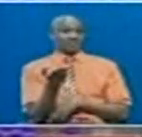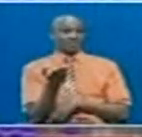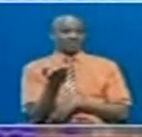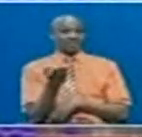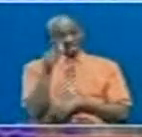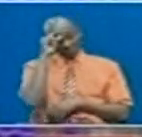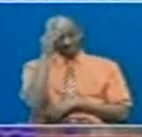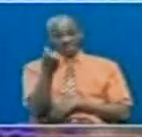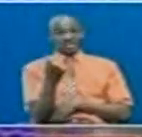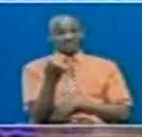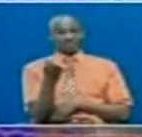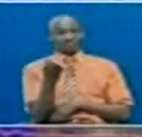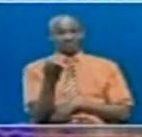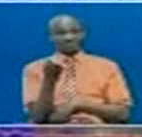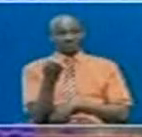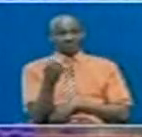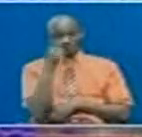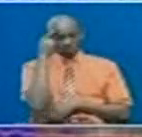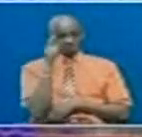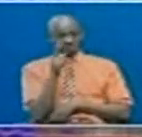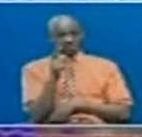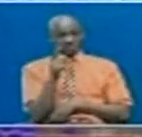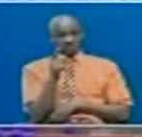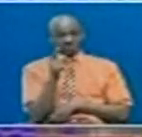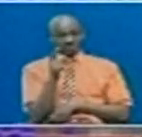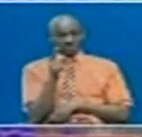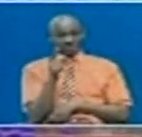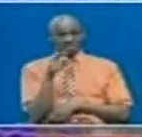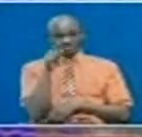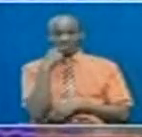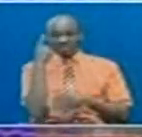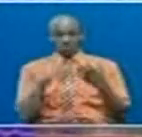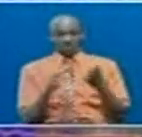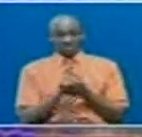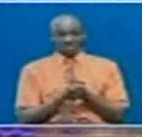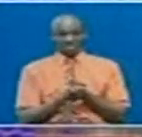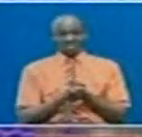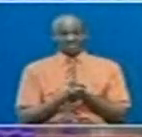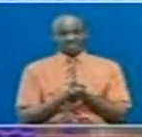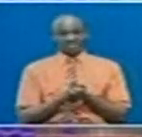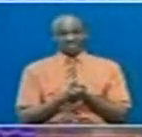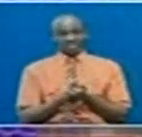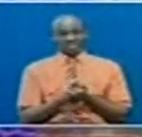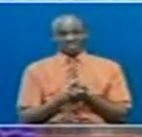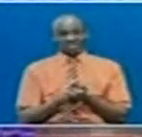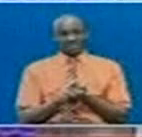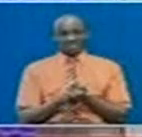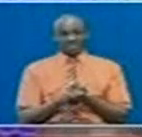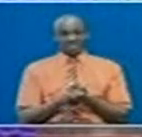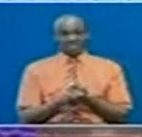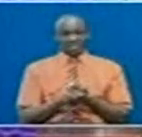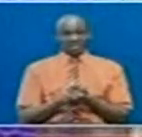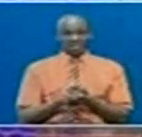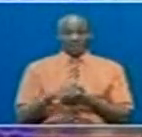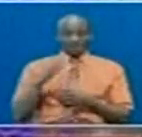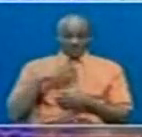government. Because look, they are saying, they are making sure that the people that do